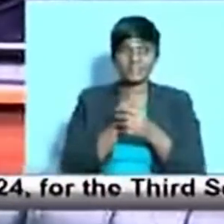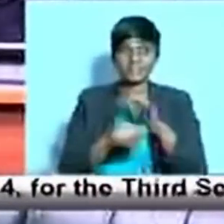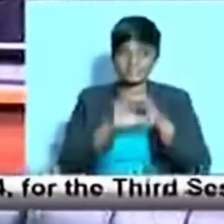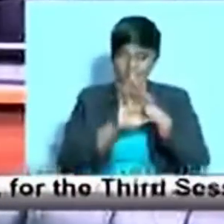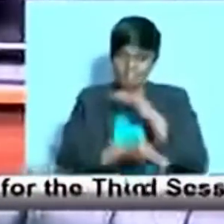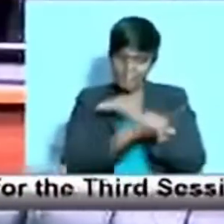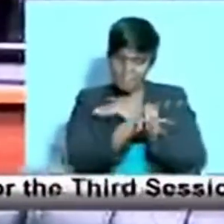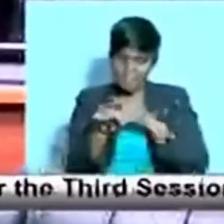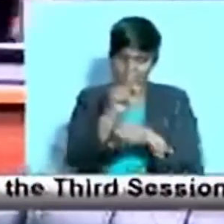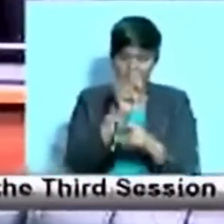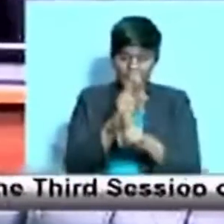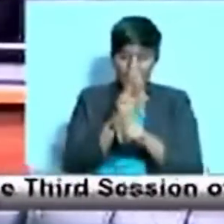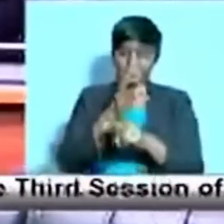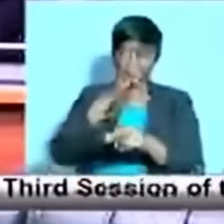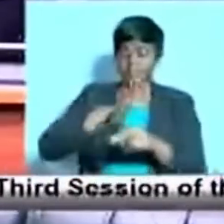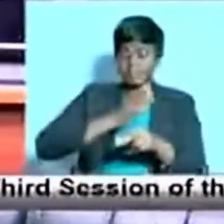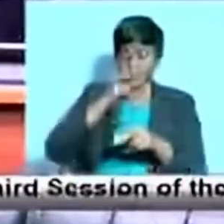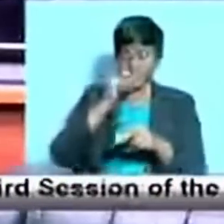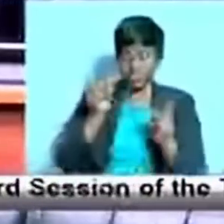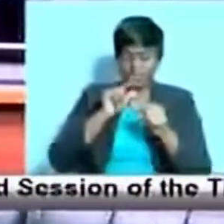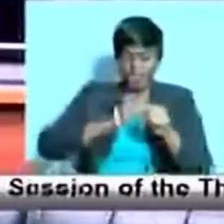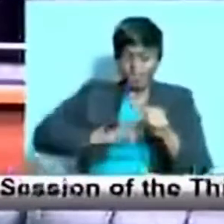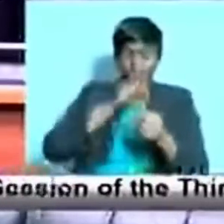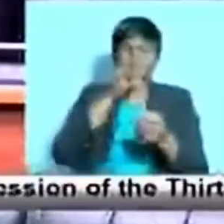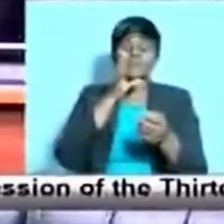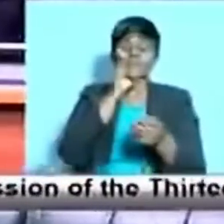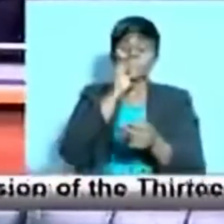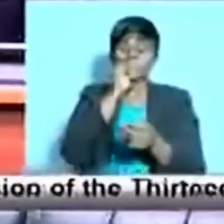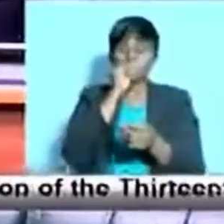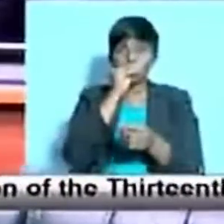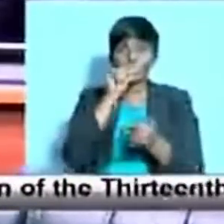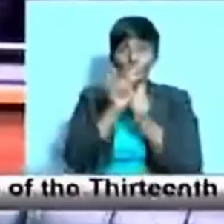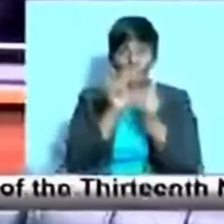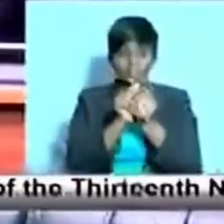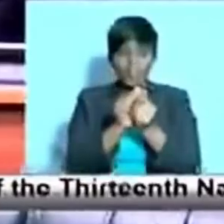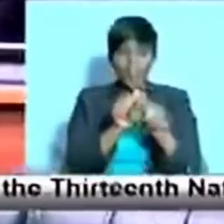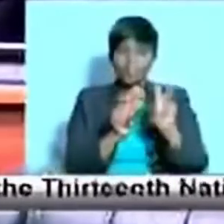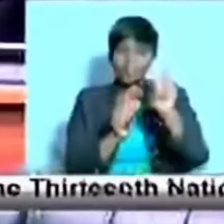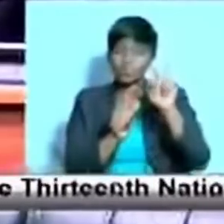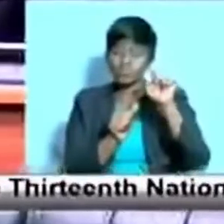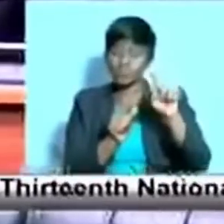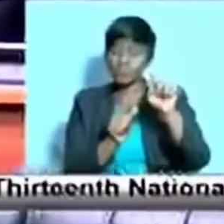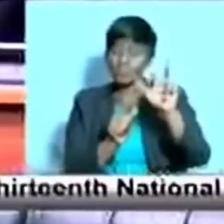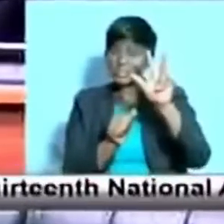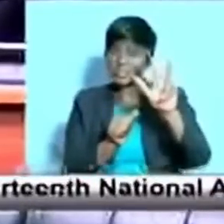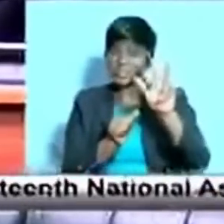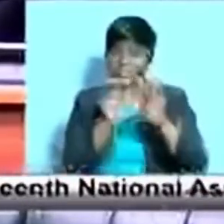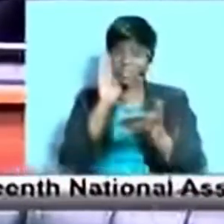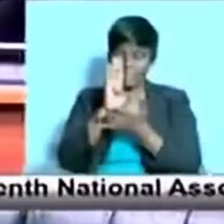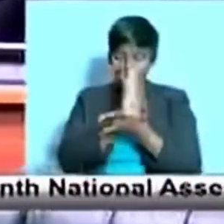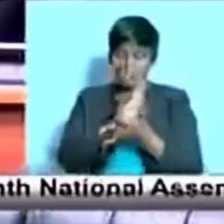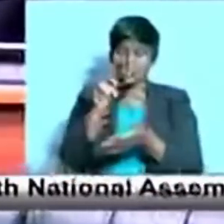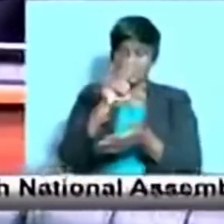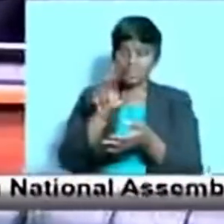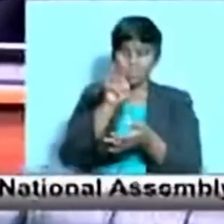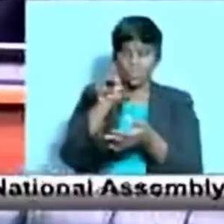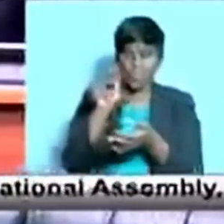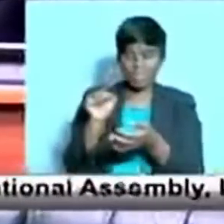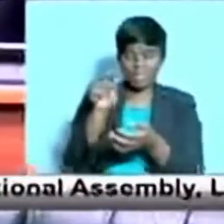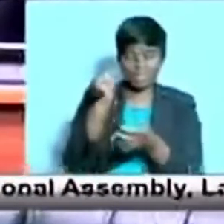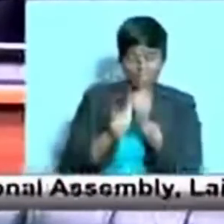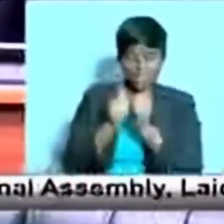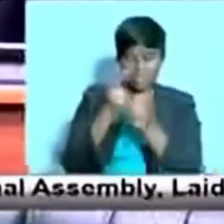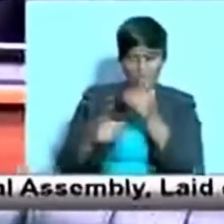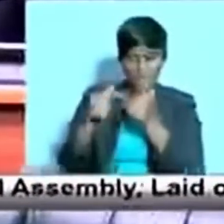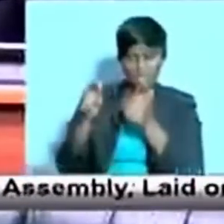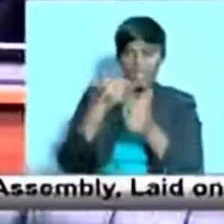those rights, Madam Speaker, that when we speak about the 2.3 billion US dollars that has